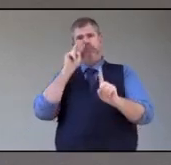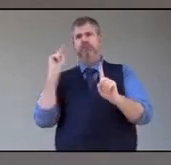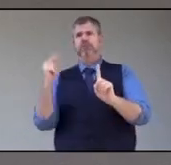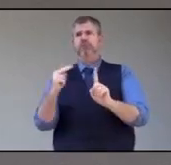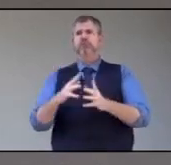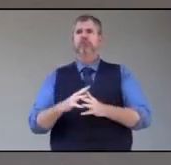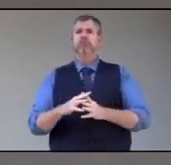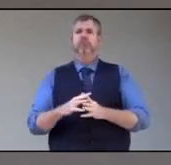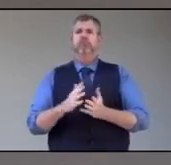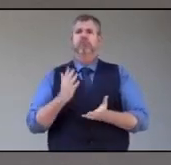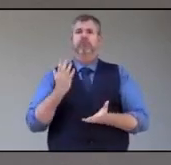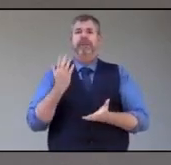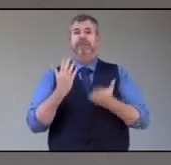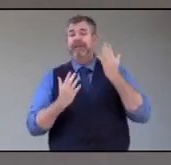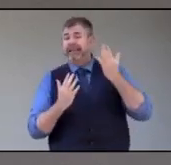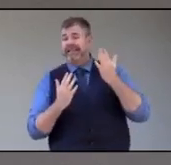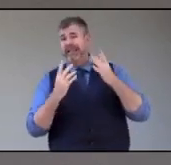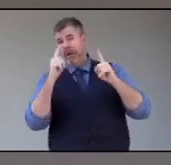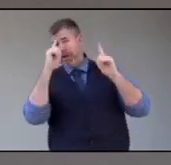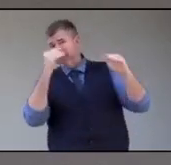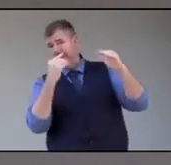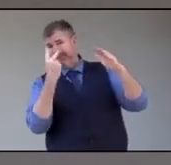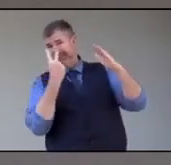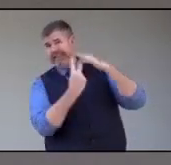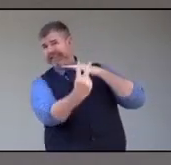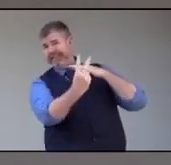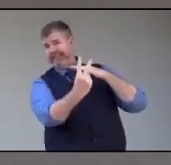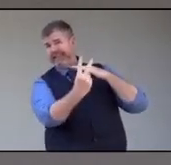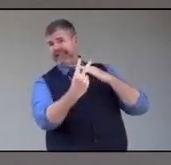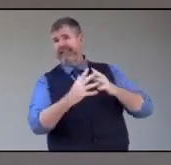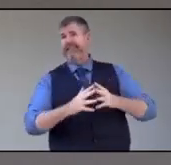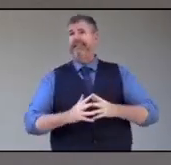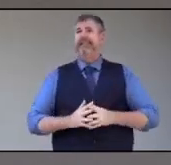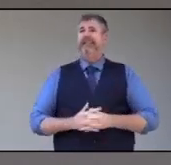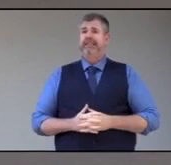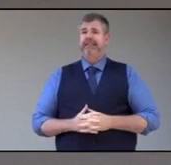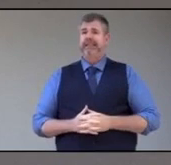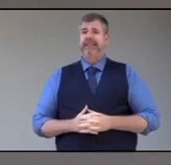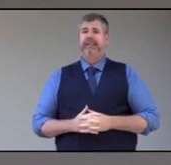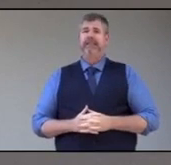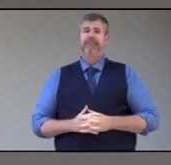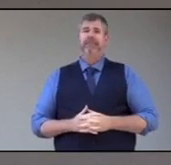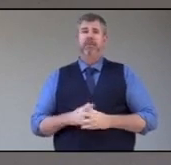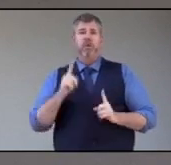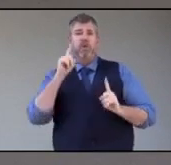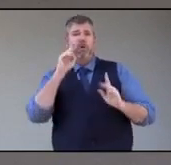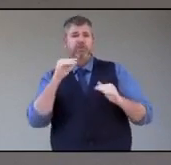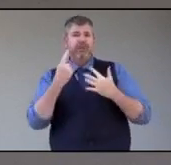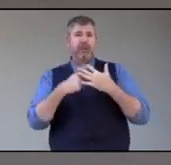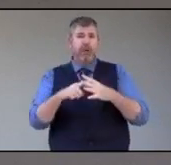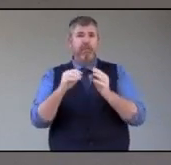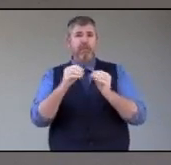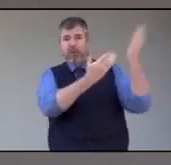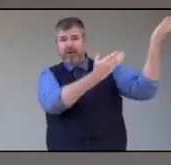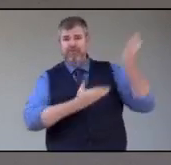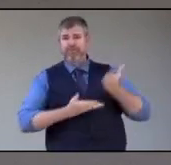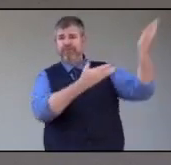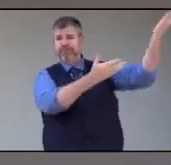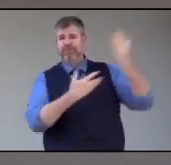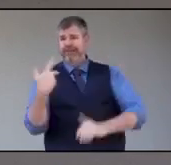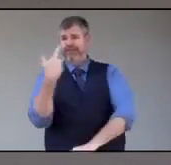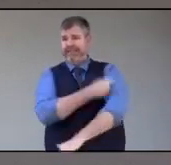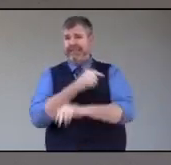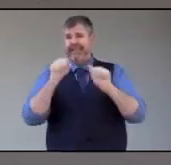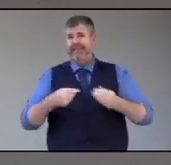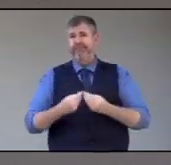for us, some hope in the coming year, as we begin receiving additional vaccines for our county. We, to date,